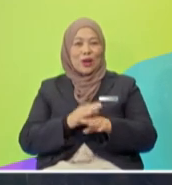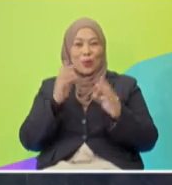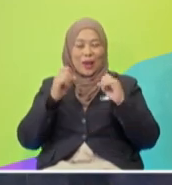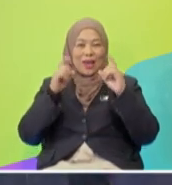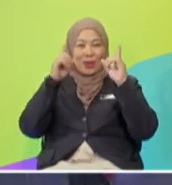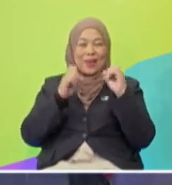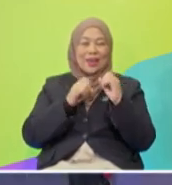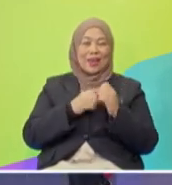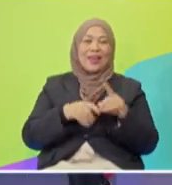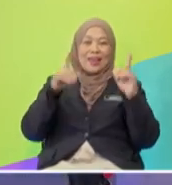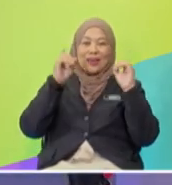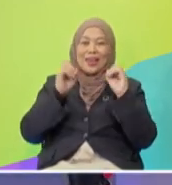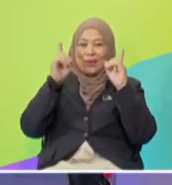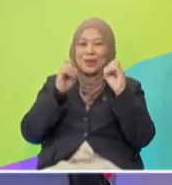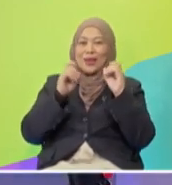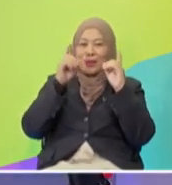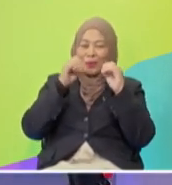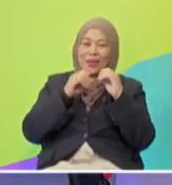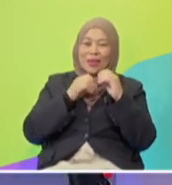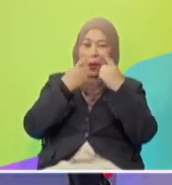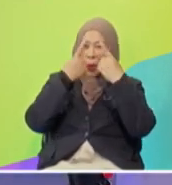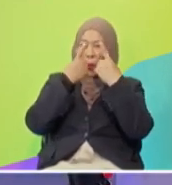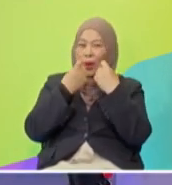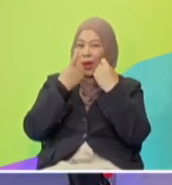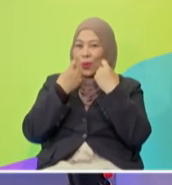wah, wah, wah, wah, wah, wah.